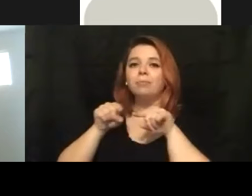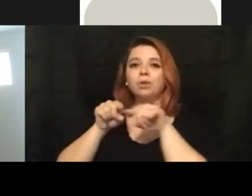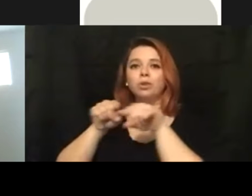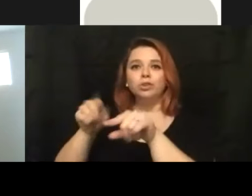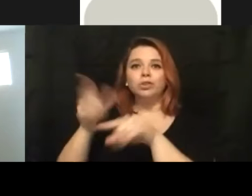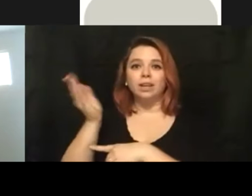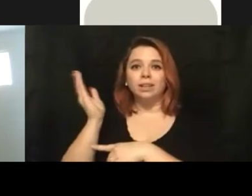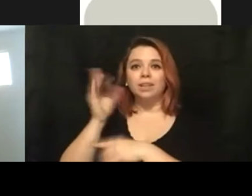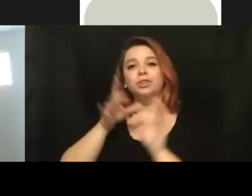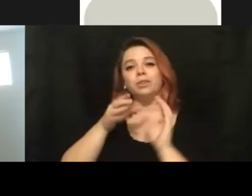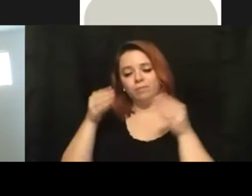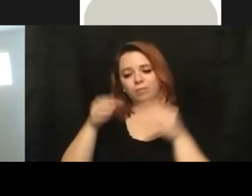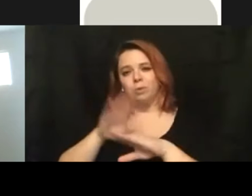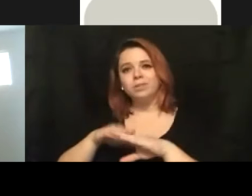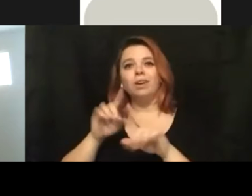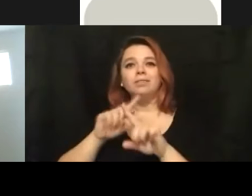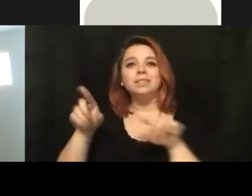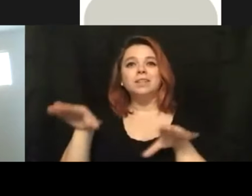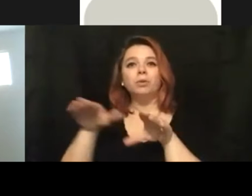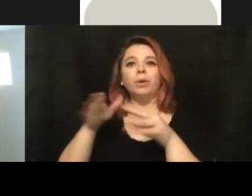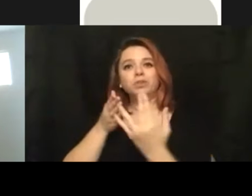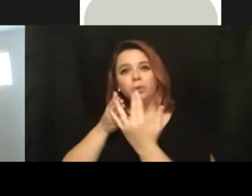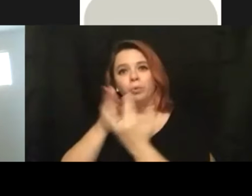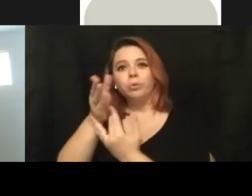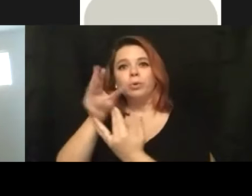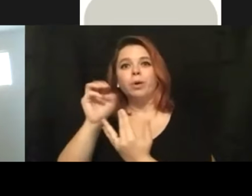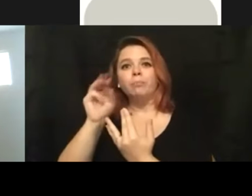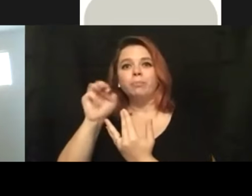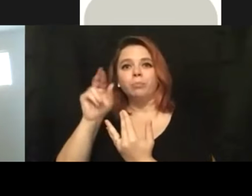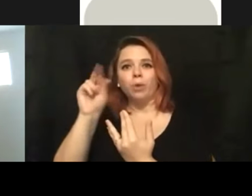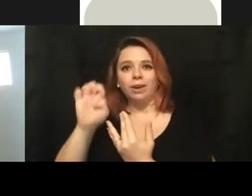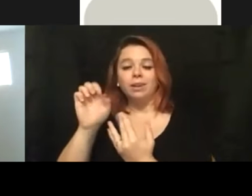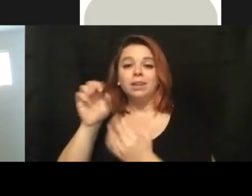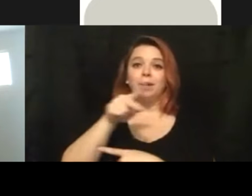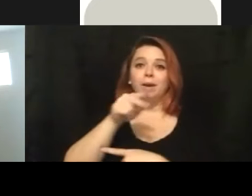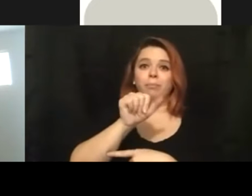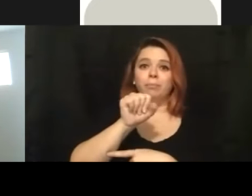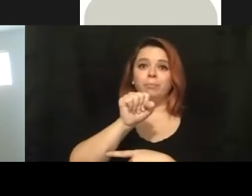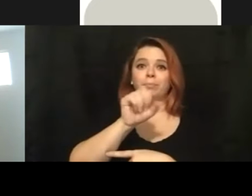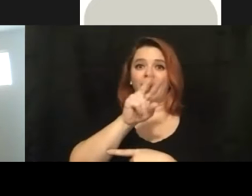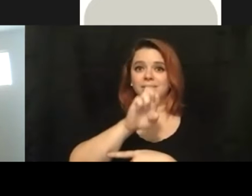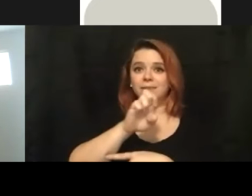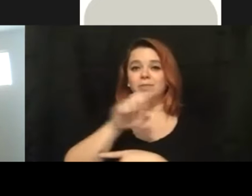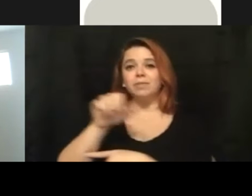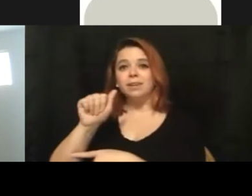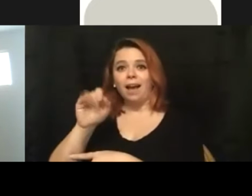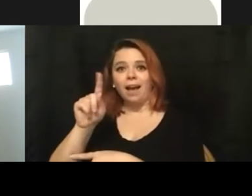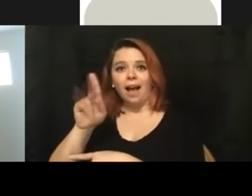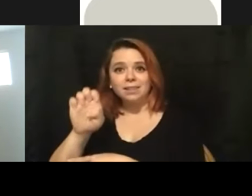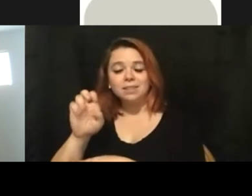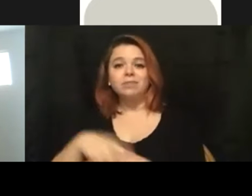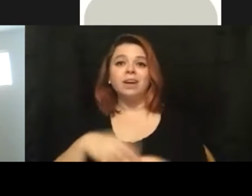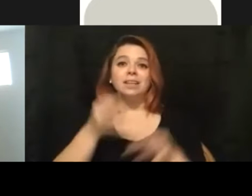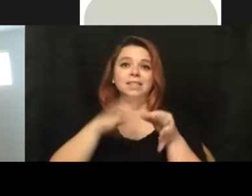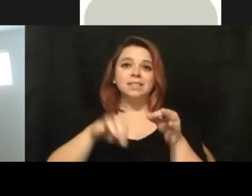membrane, both passive and active, right? We talked about those, the differences on the passive between simple diffusion versus